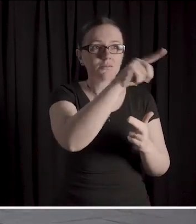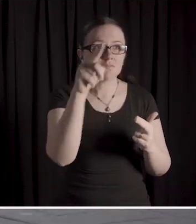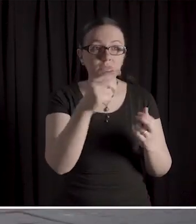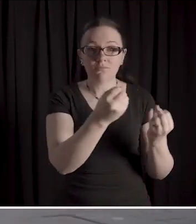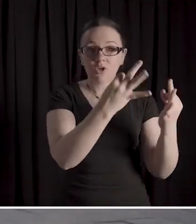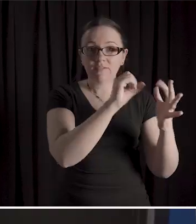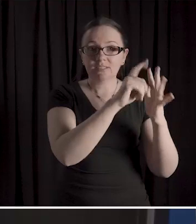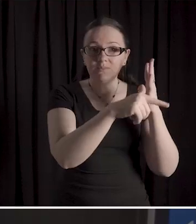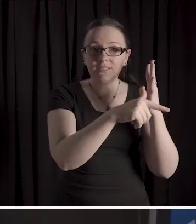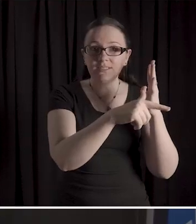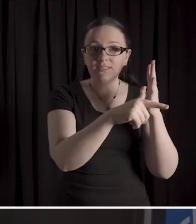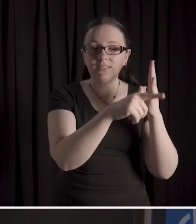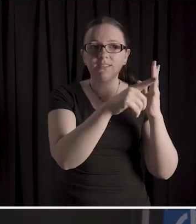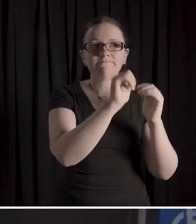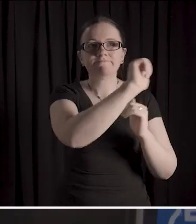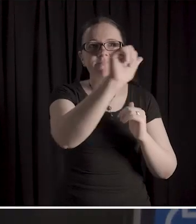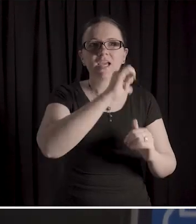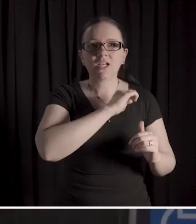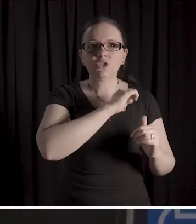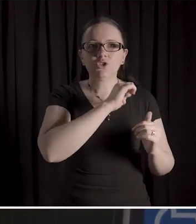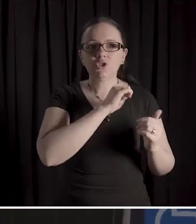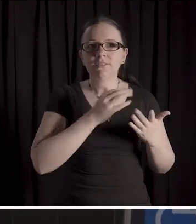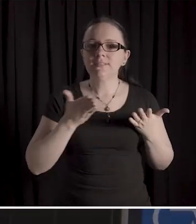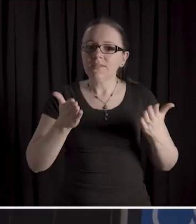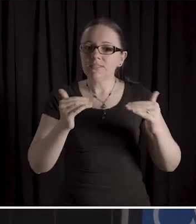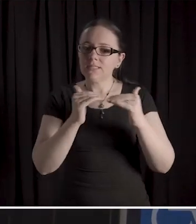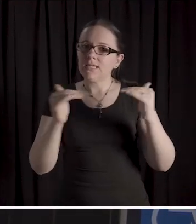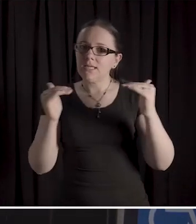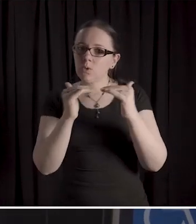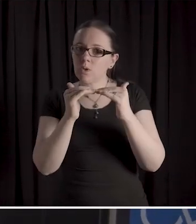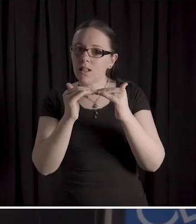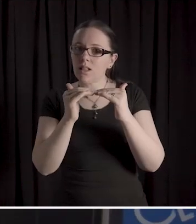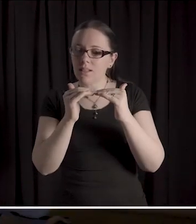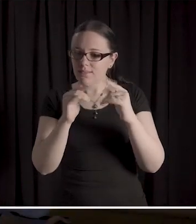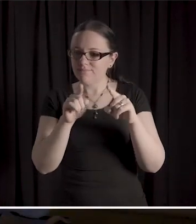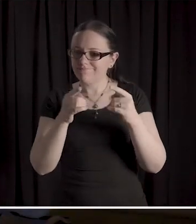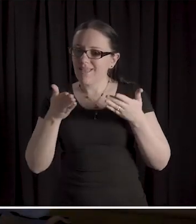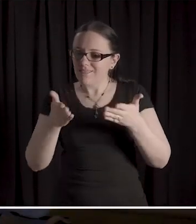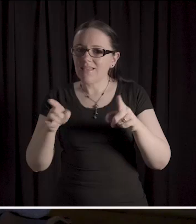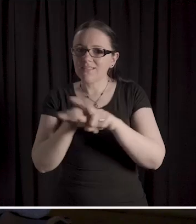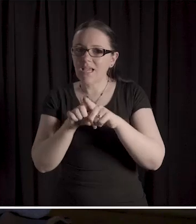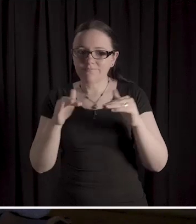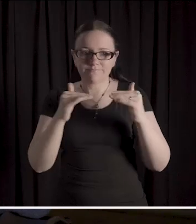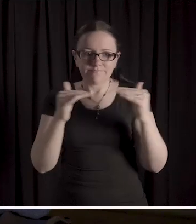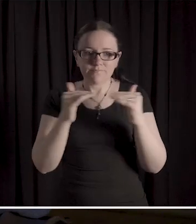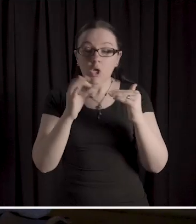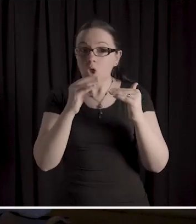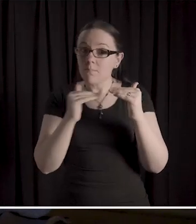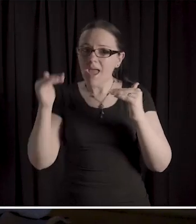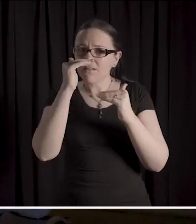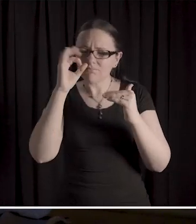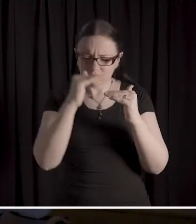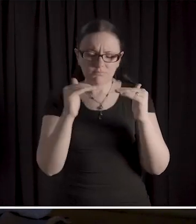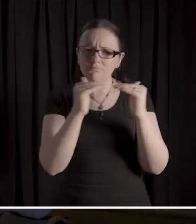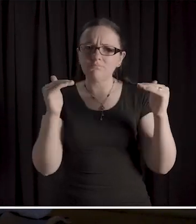other members in society without disabilities to give us just an equal chance, not a better chance, but an equal chance